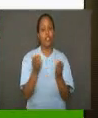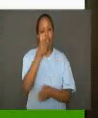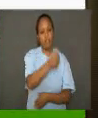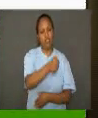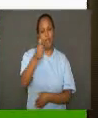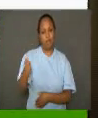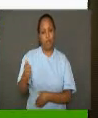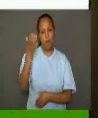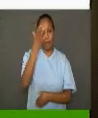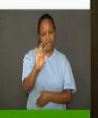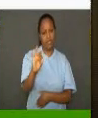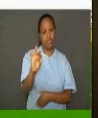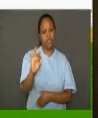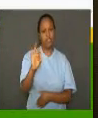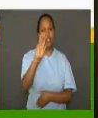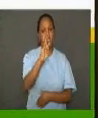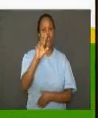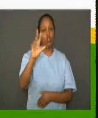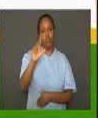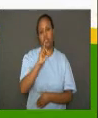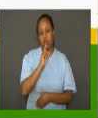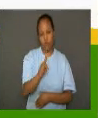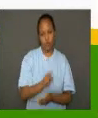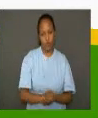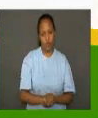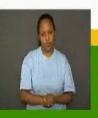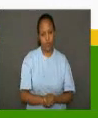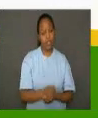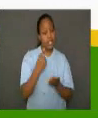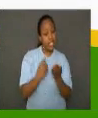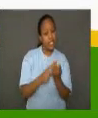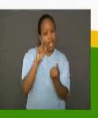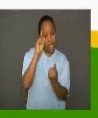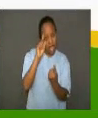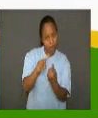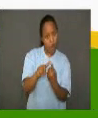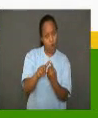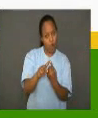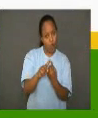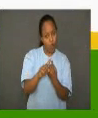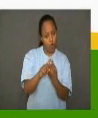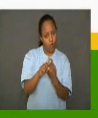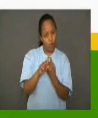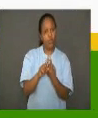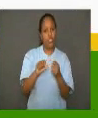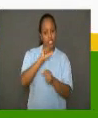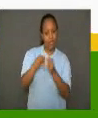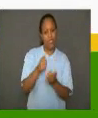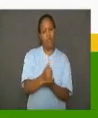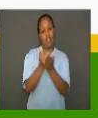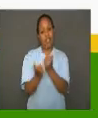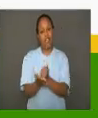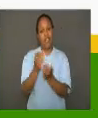Ababa in 1963. The purpose of this union is to create solidarity